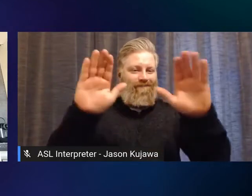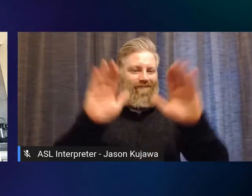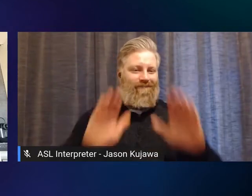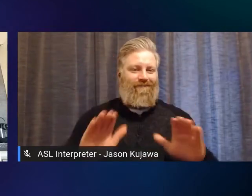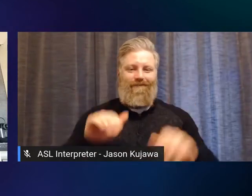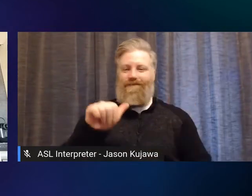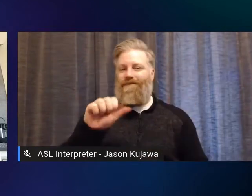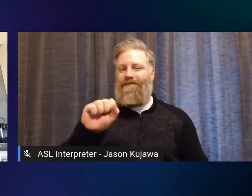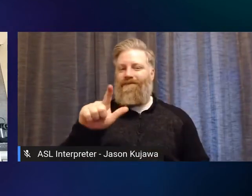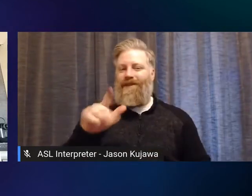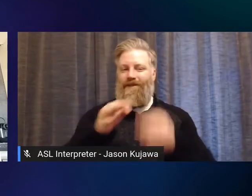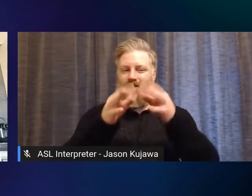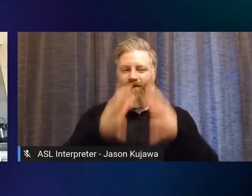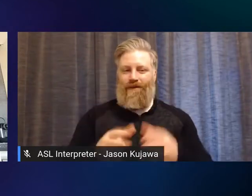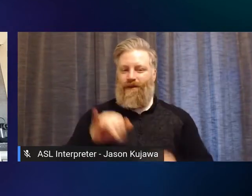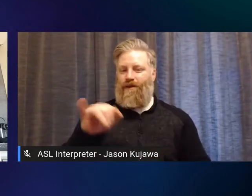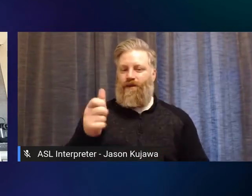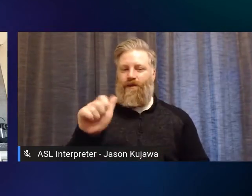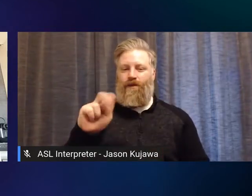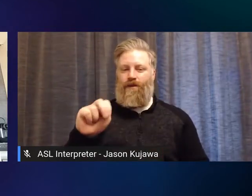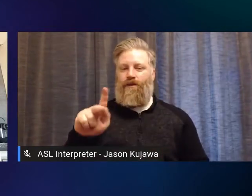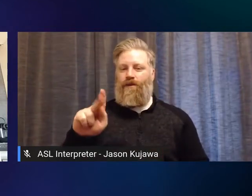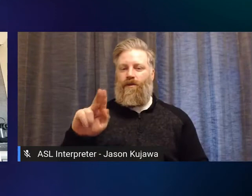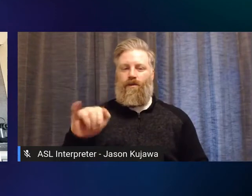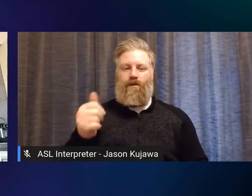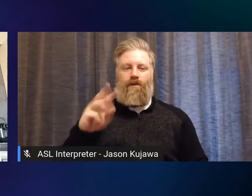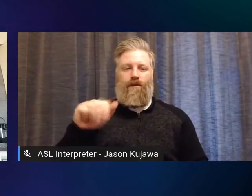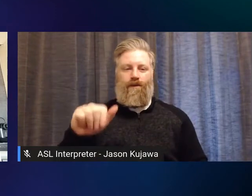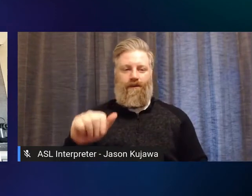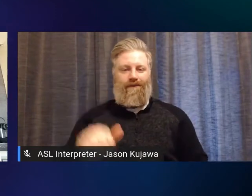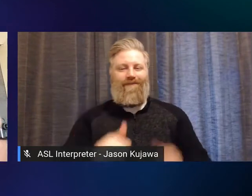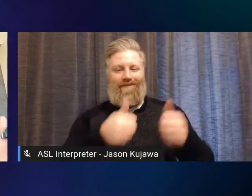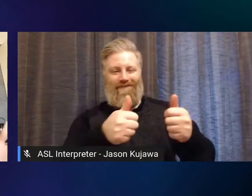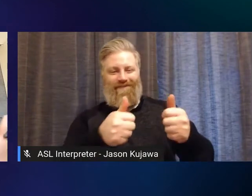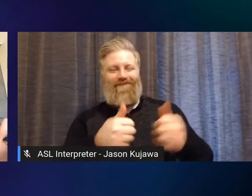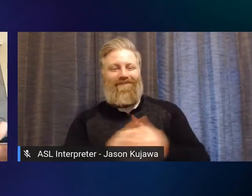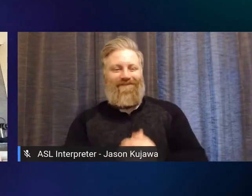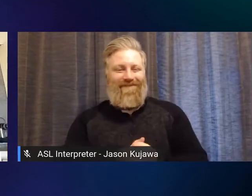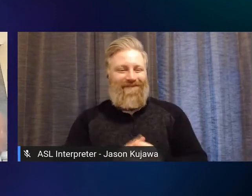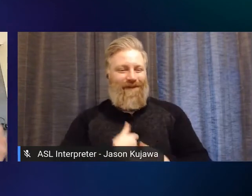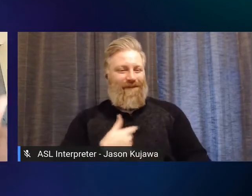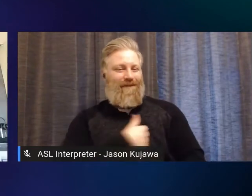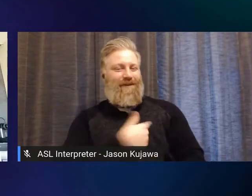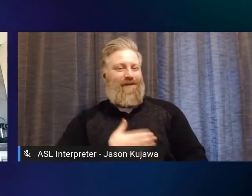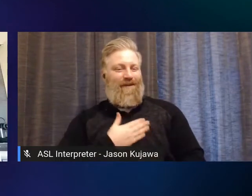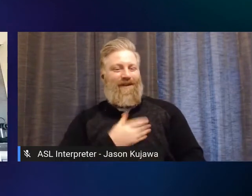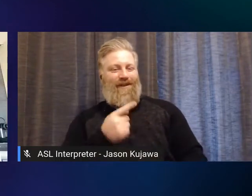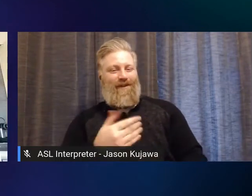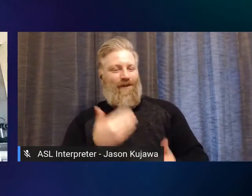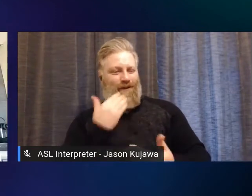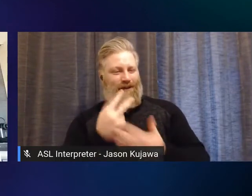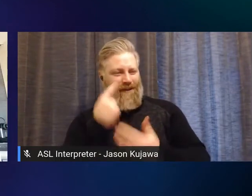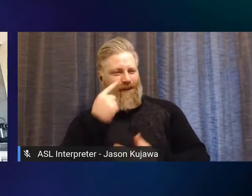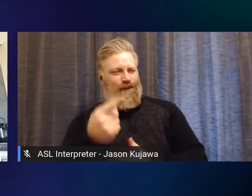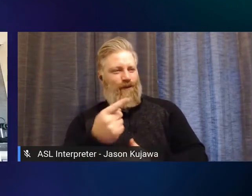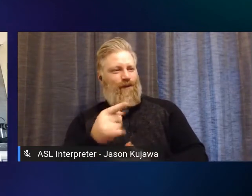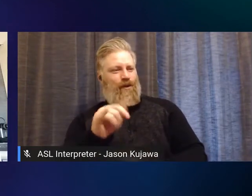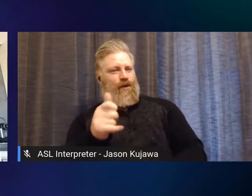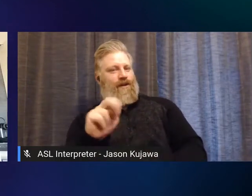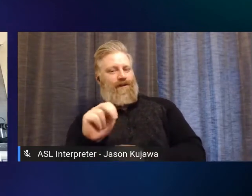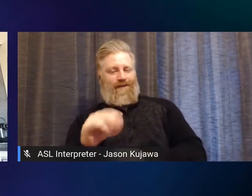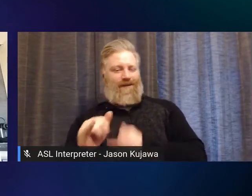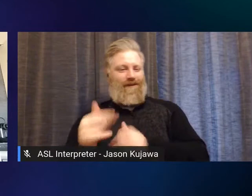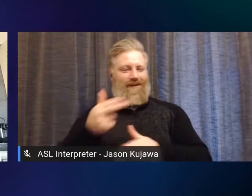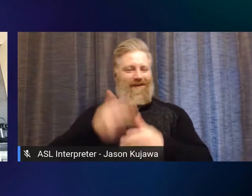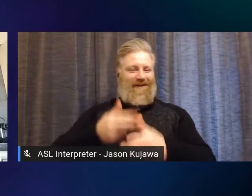Language interpreter, Jason Kujawa. It's good to see you, Jason. We appreciate you, brother. It's weird to say good to see you, Jason, because my name is Jason, too, and it's like